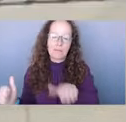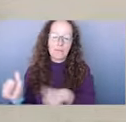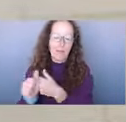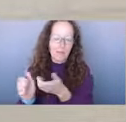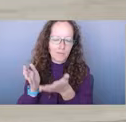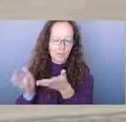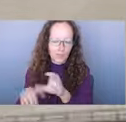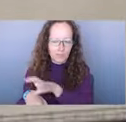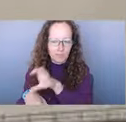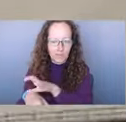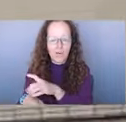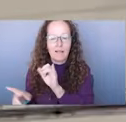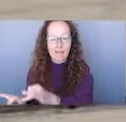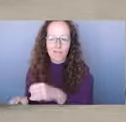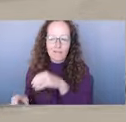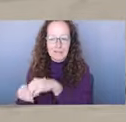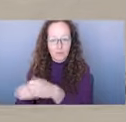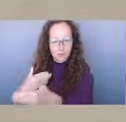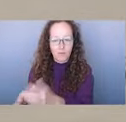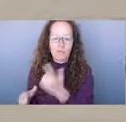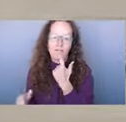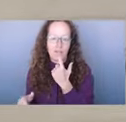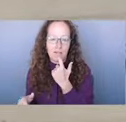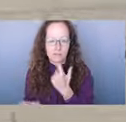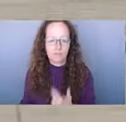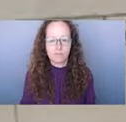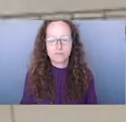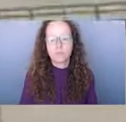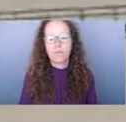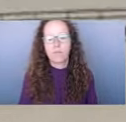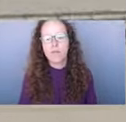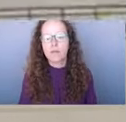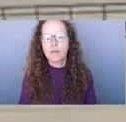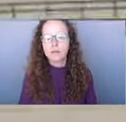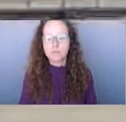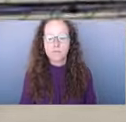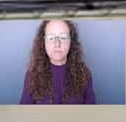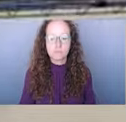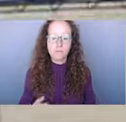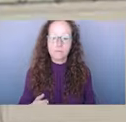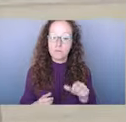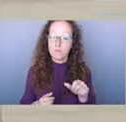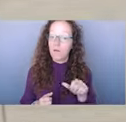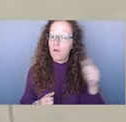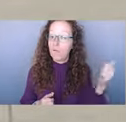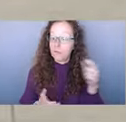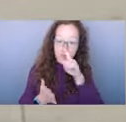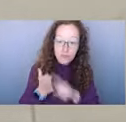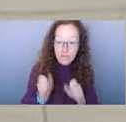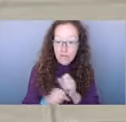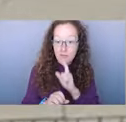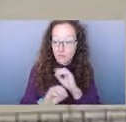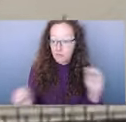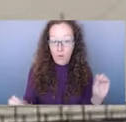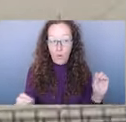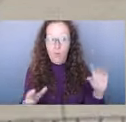wire if you're looking in the server room. Now, one of the ways we also verify that none of our equipment is connected to the internet is we